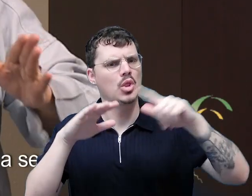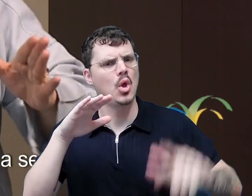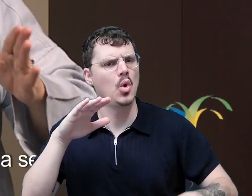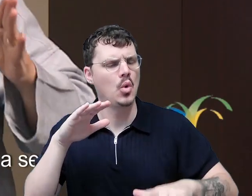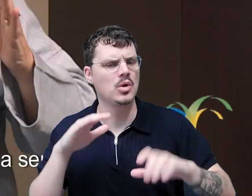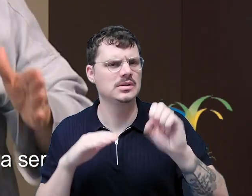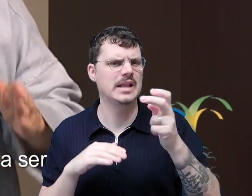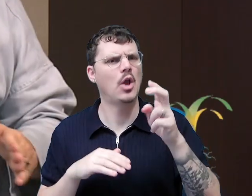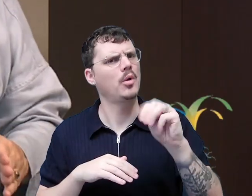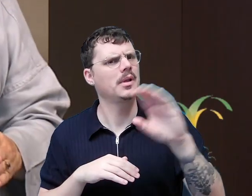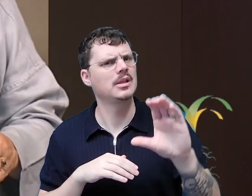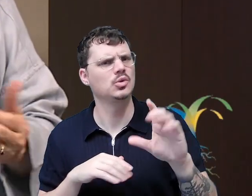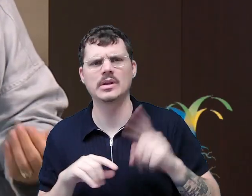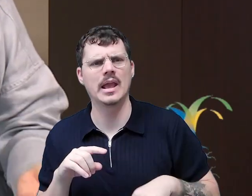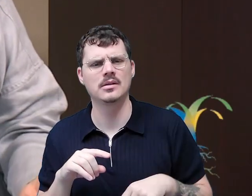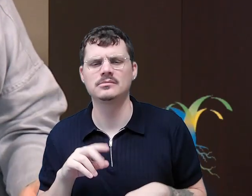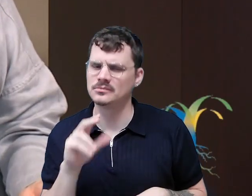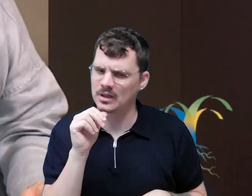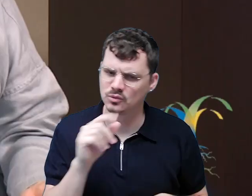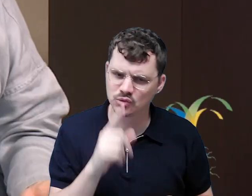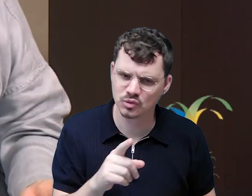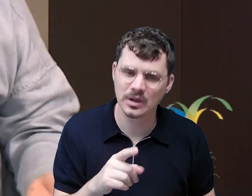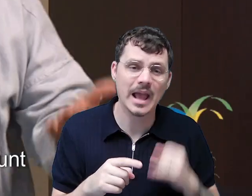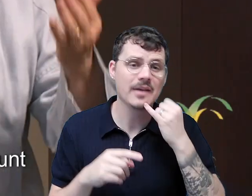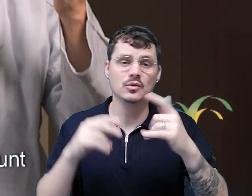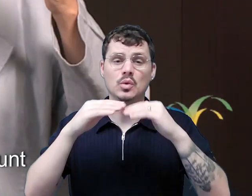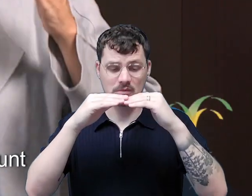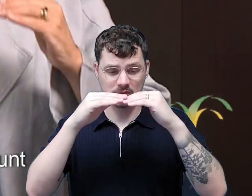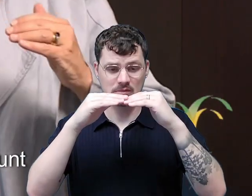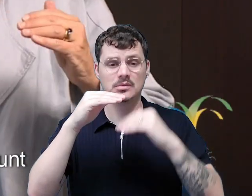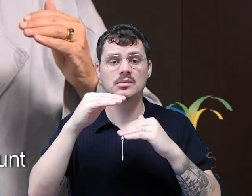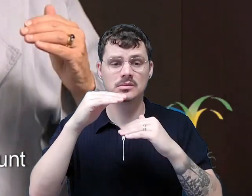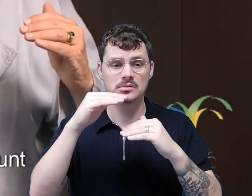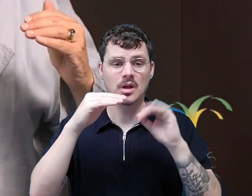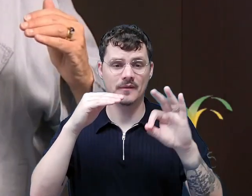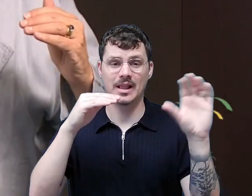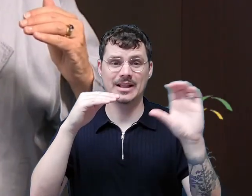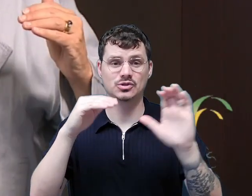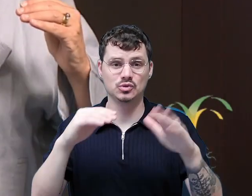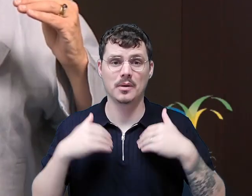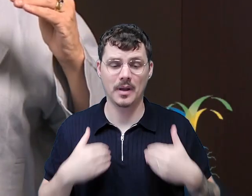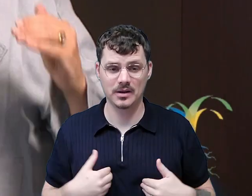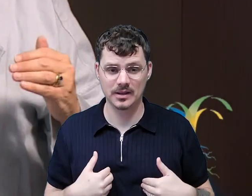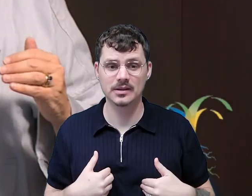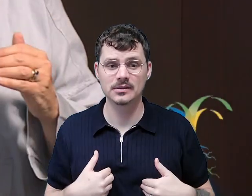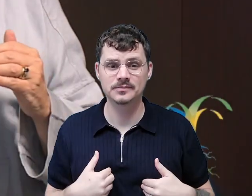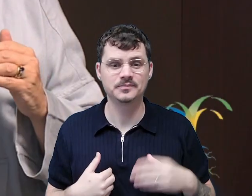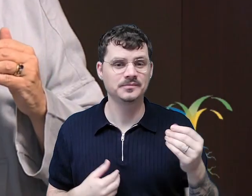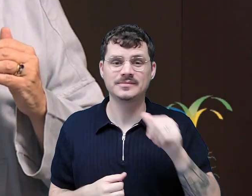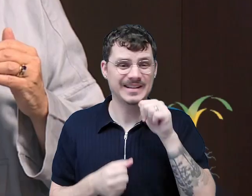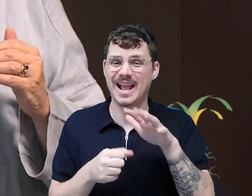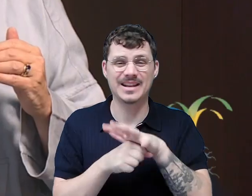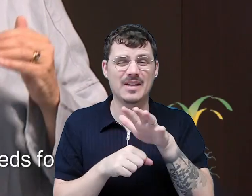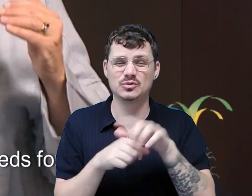too low of a serum cholesterol level. It's not true. If you get below a certain amount of cholesterol in your